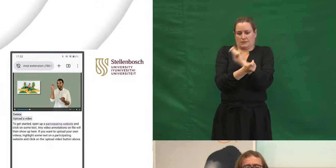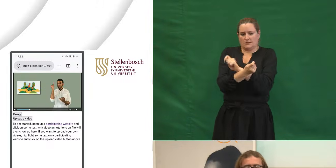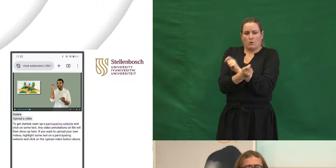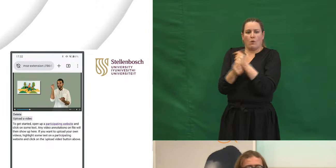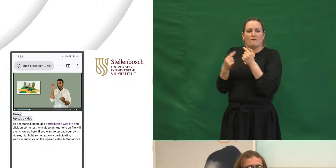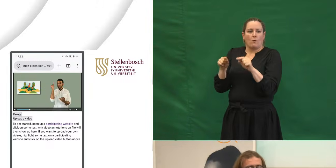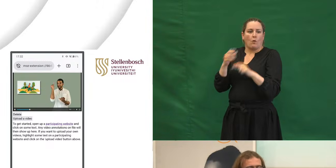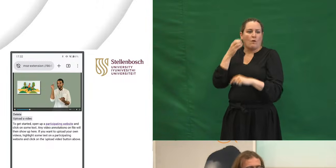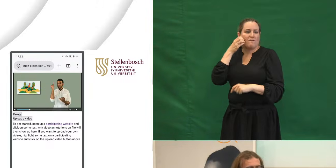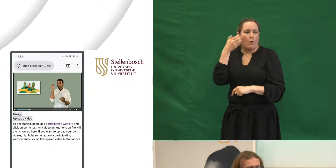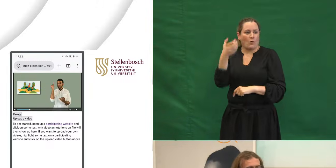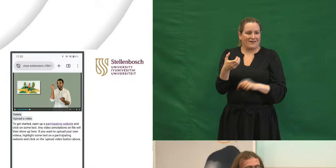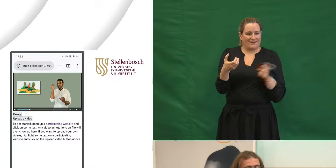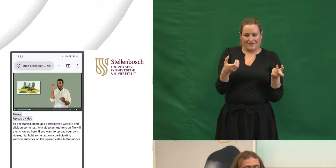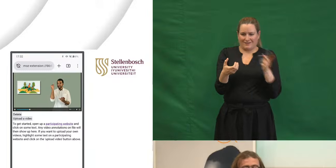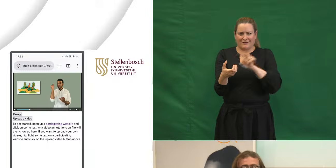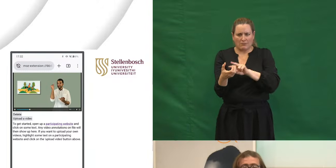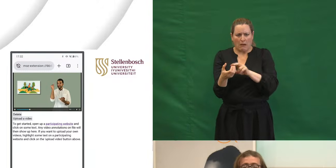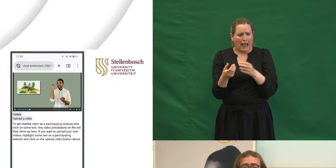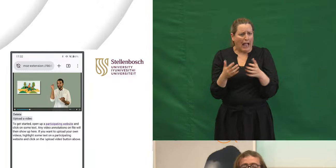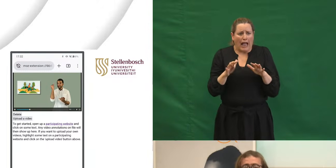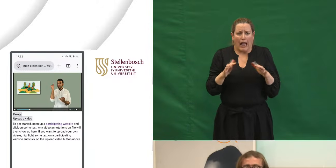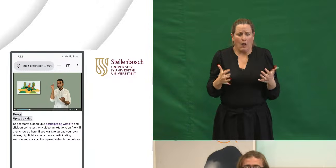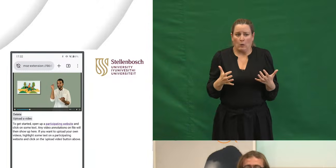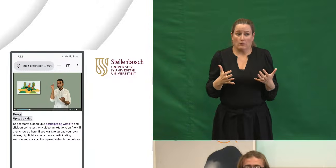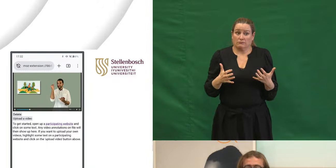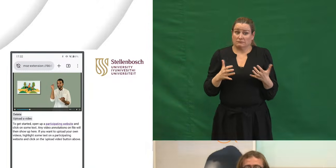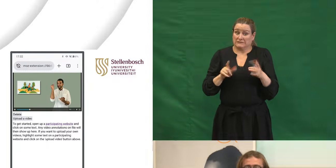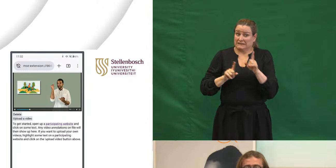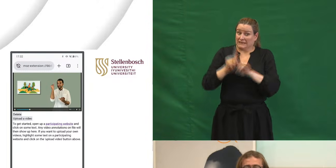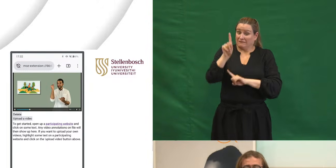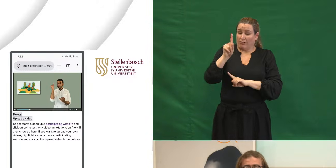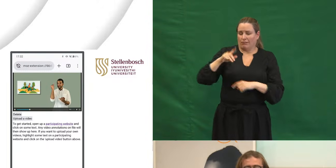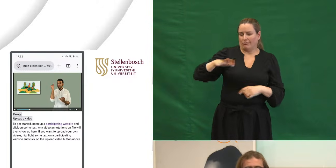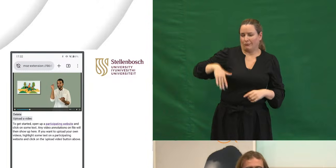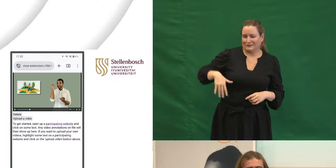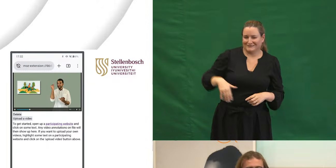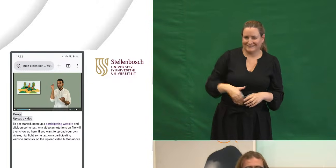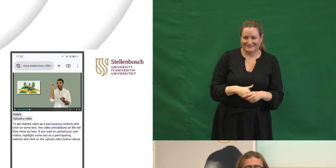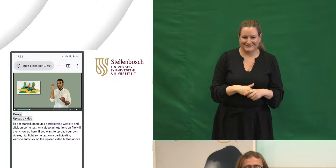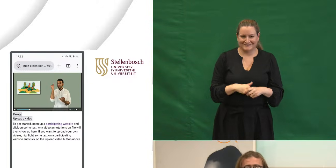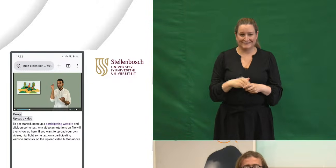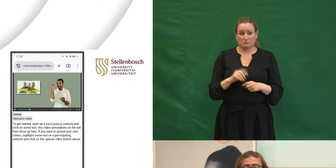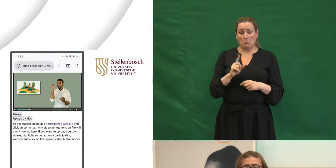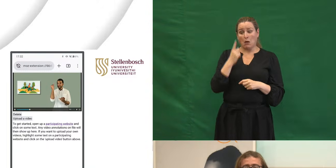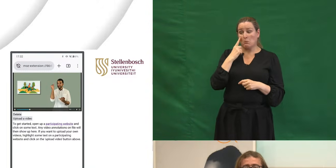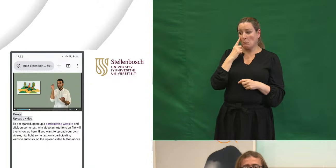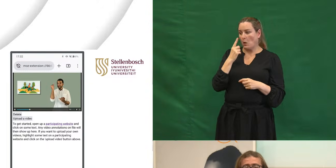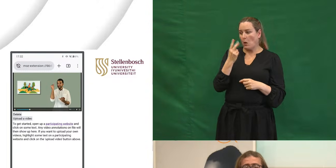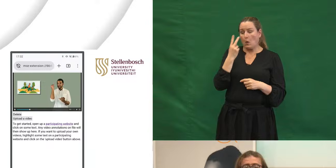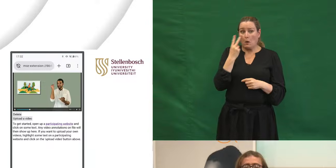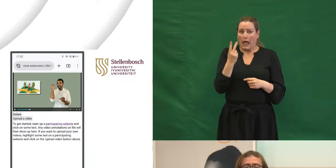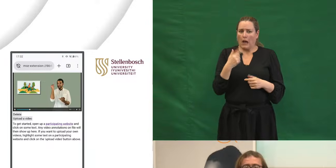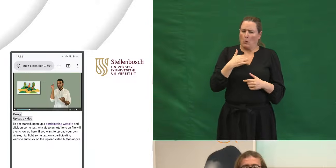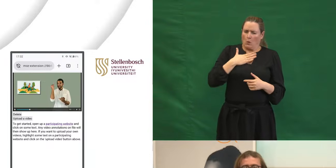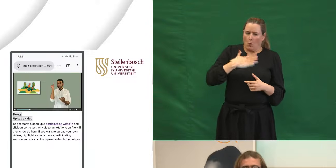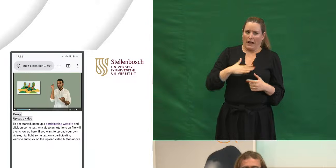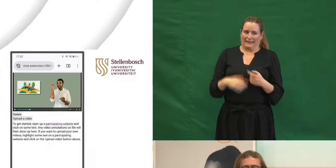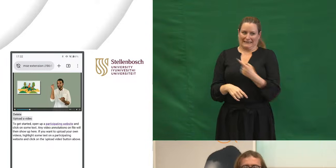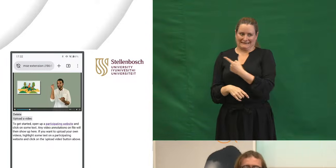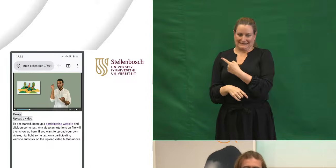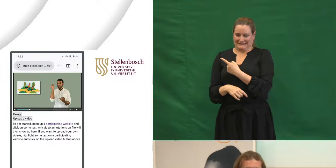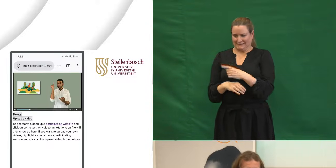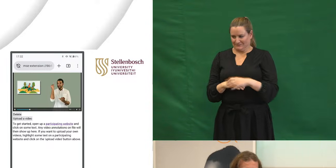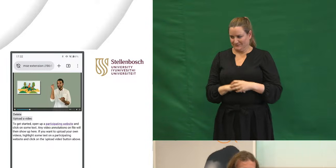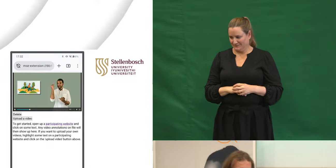progress. You can look at the videos on the cell phone, but we don't have the upload working